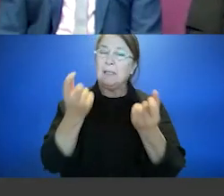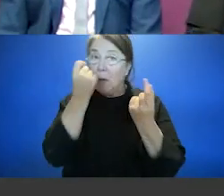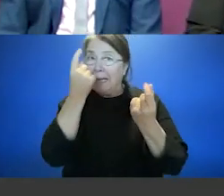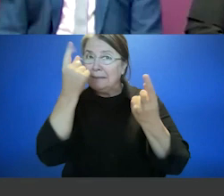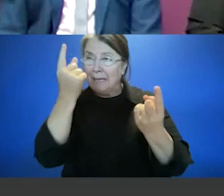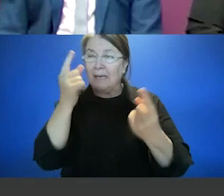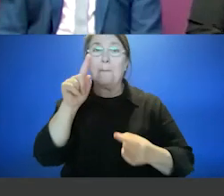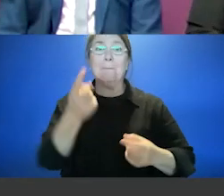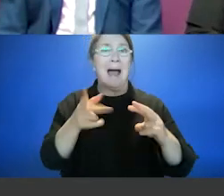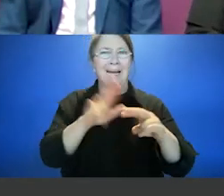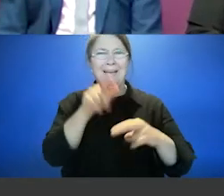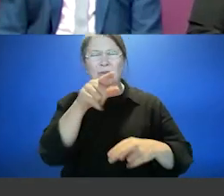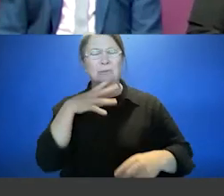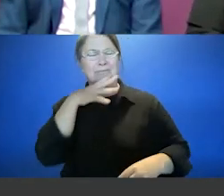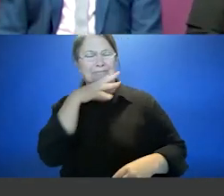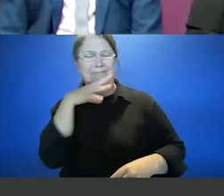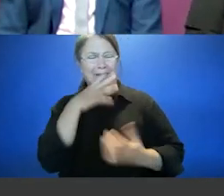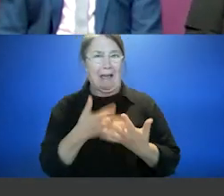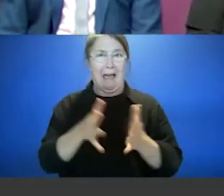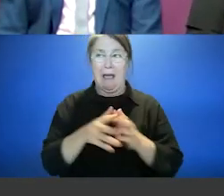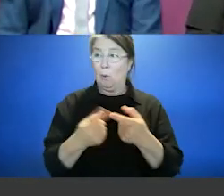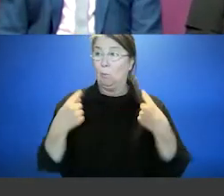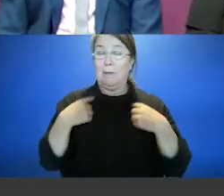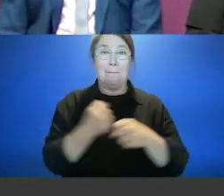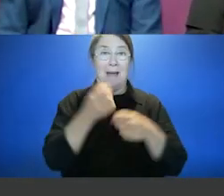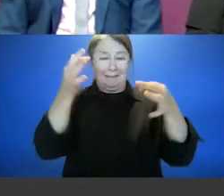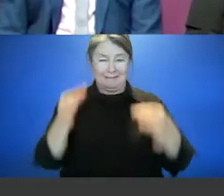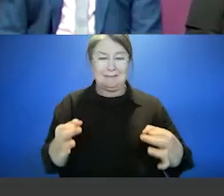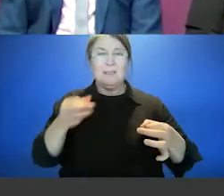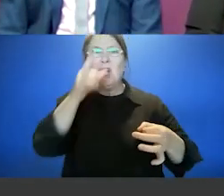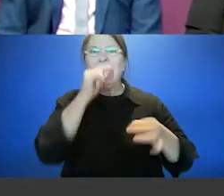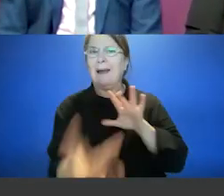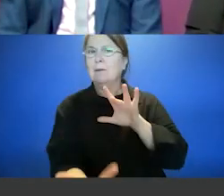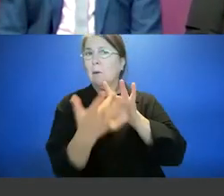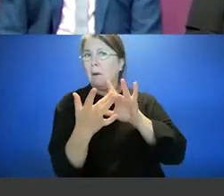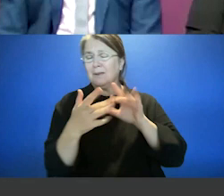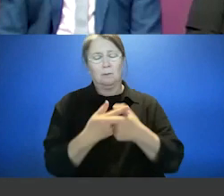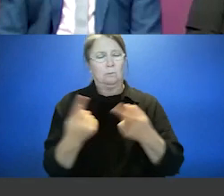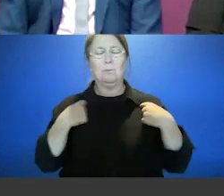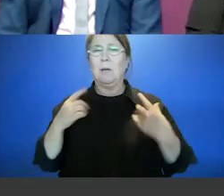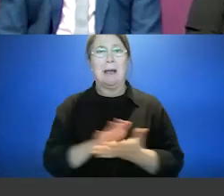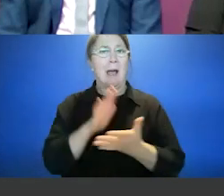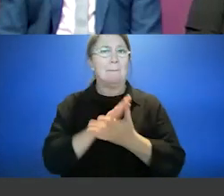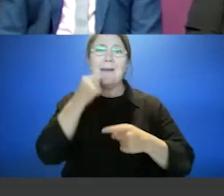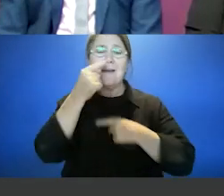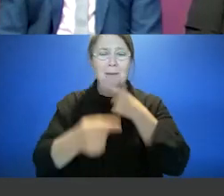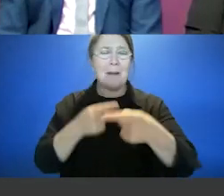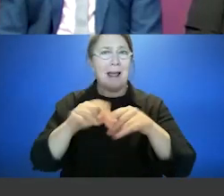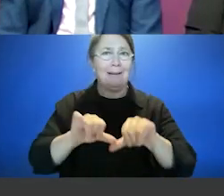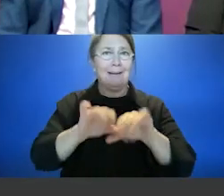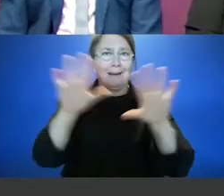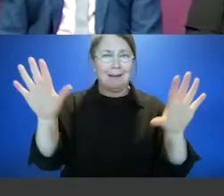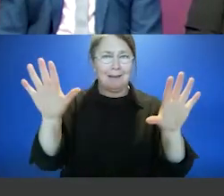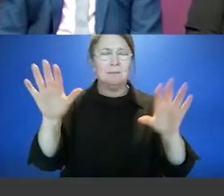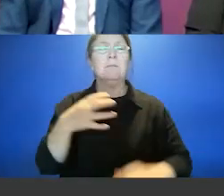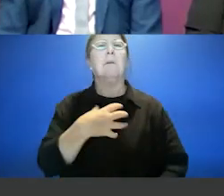decisions. So just to expand on that, I find that really interesting. So you mentioned there was over